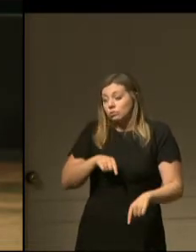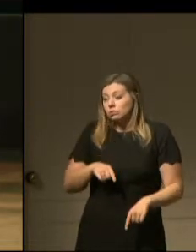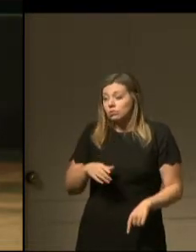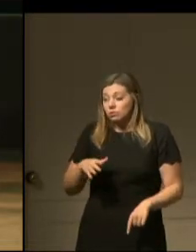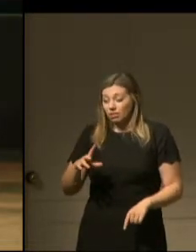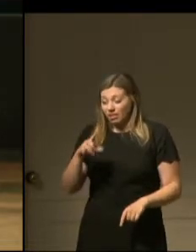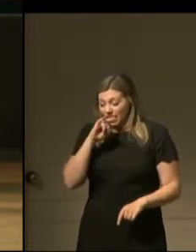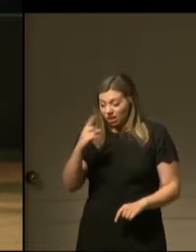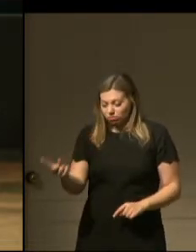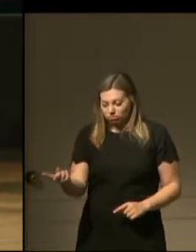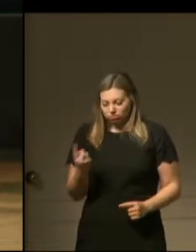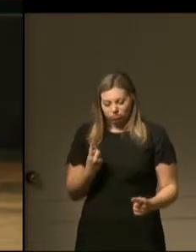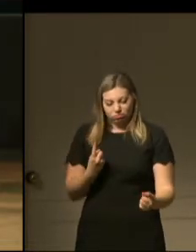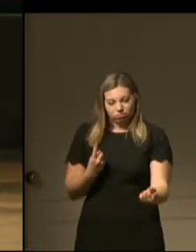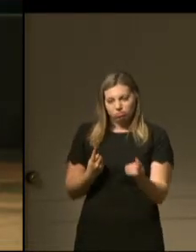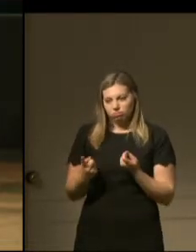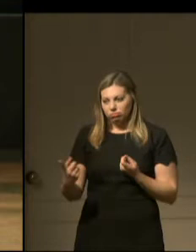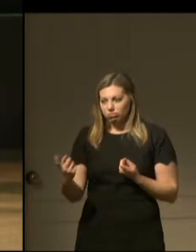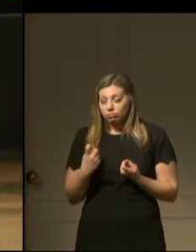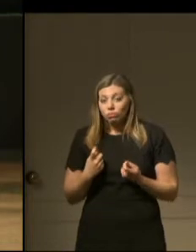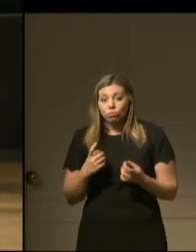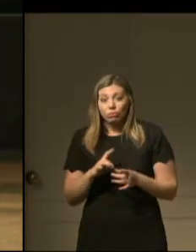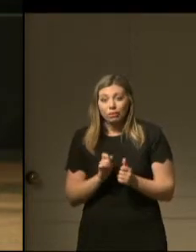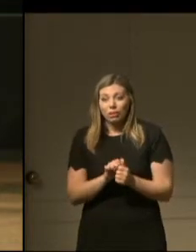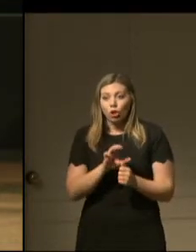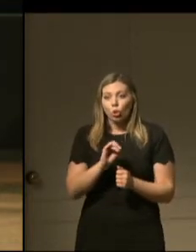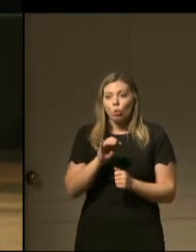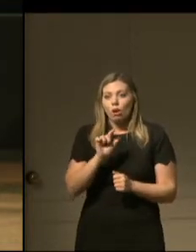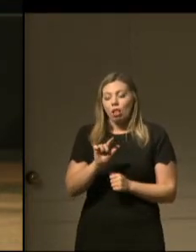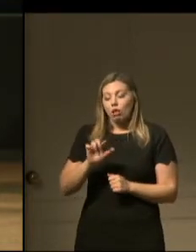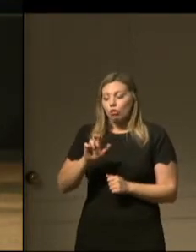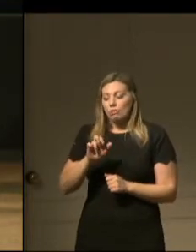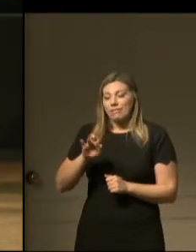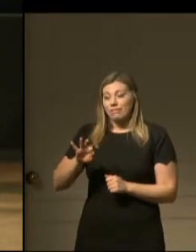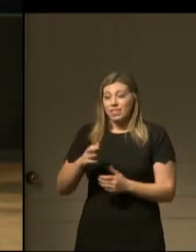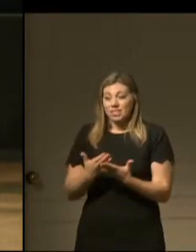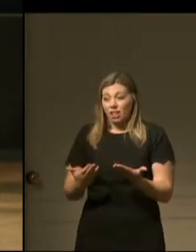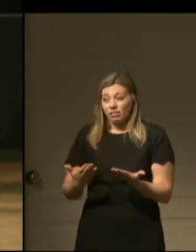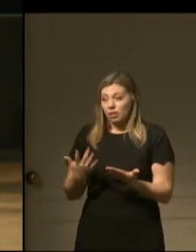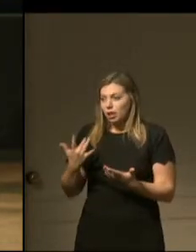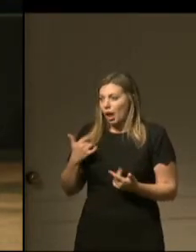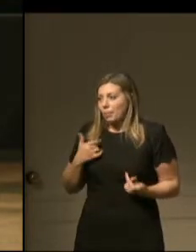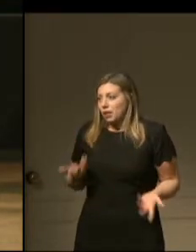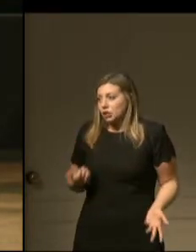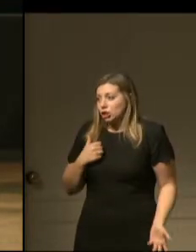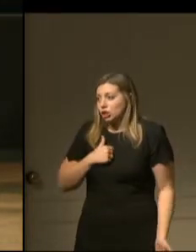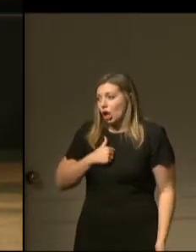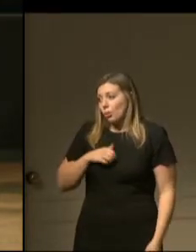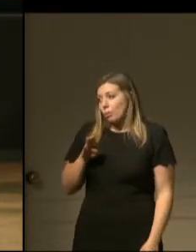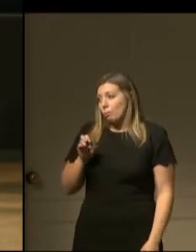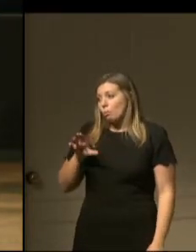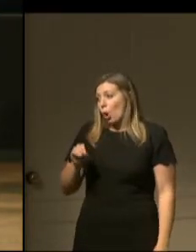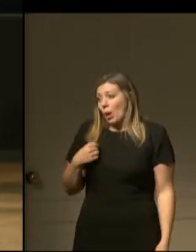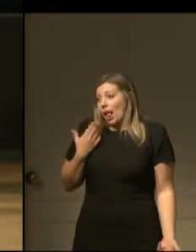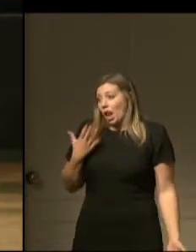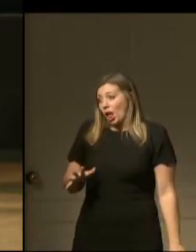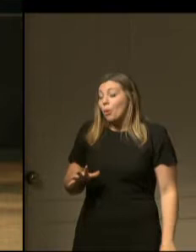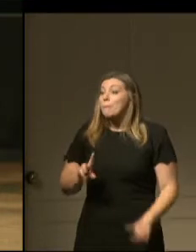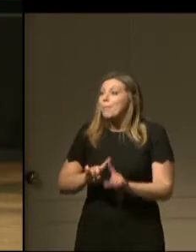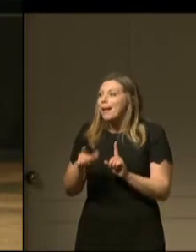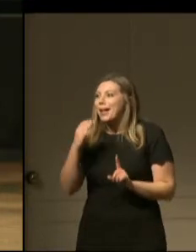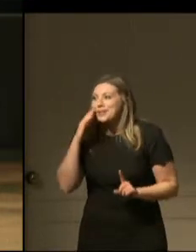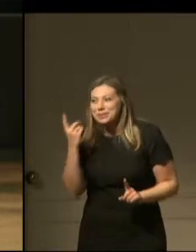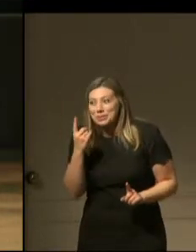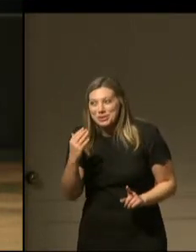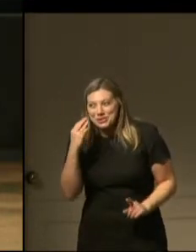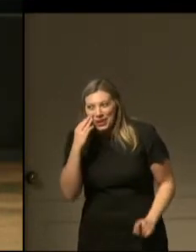kids come to me and they ask about coral reef stuff because we're doing stuff with the hydros, I'm gonna be like, sorry, bro, I don't know. But I know someone that